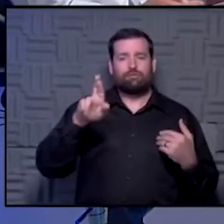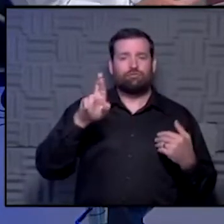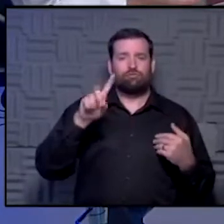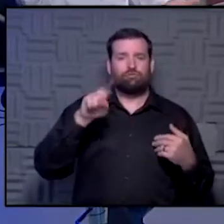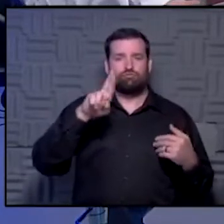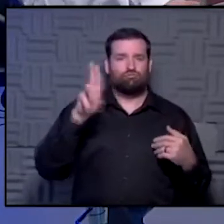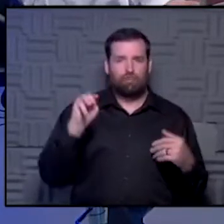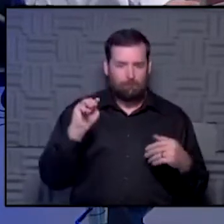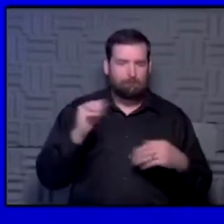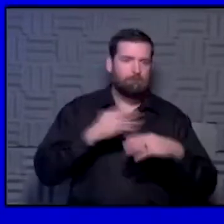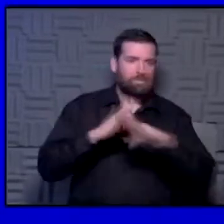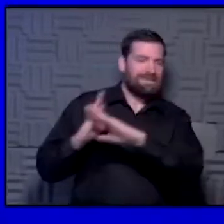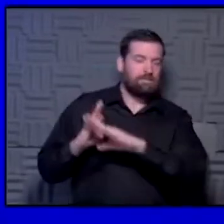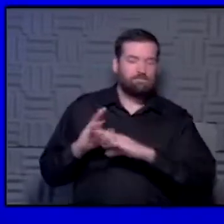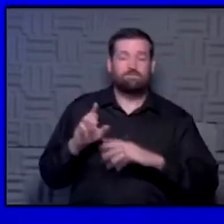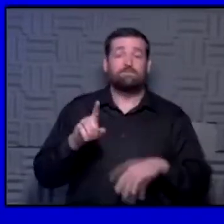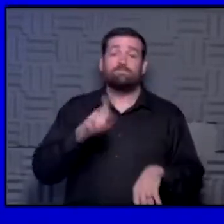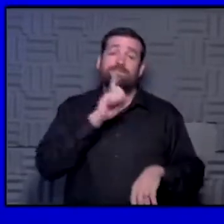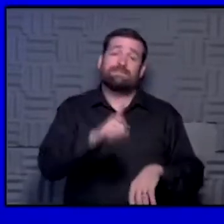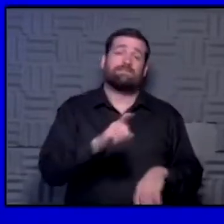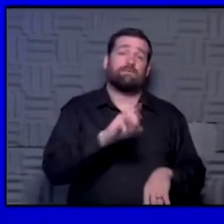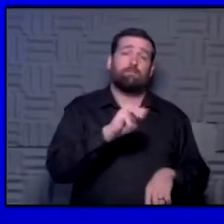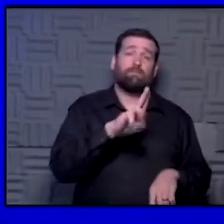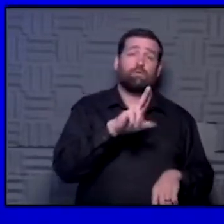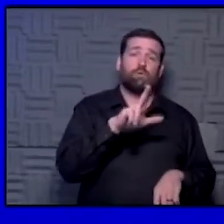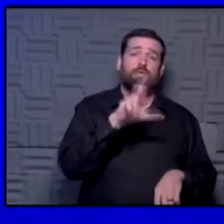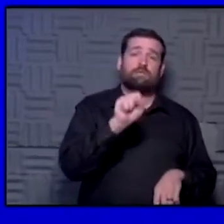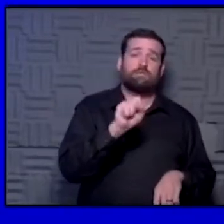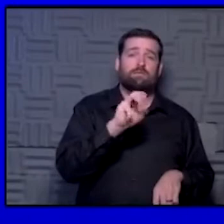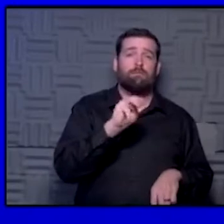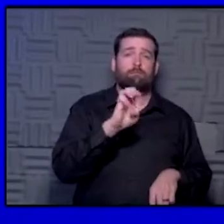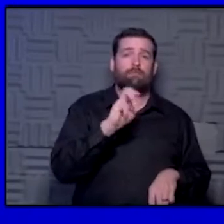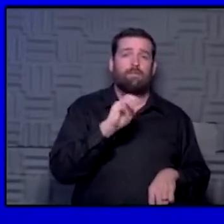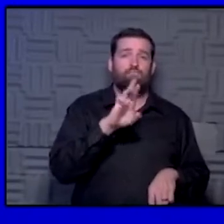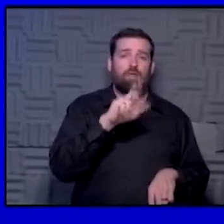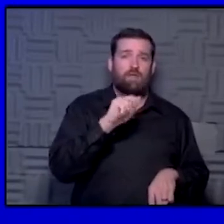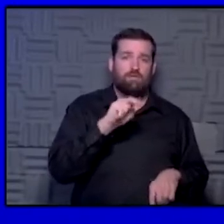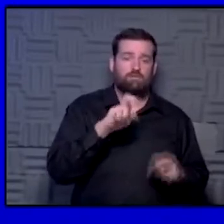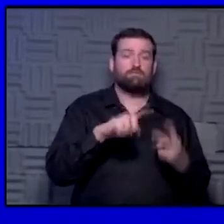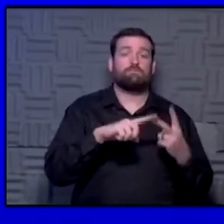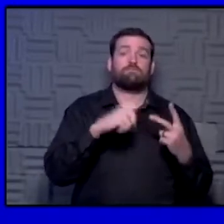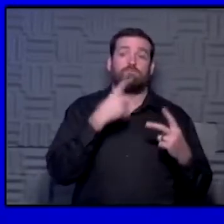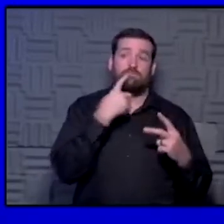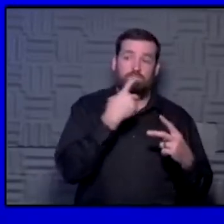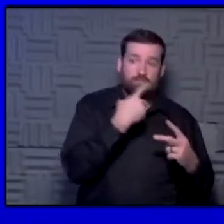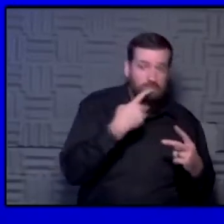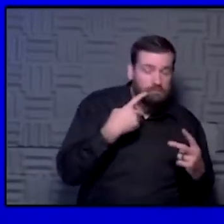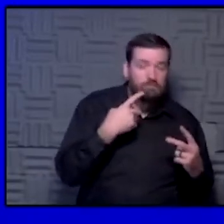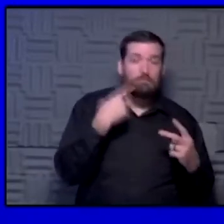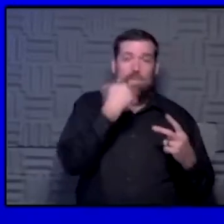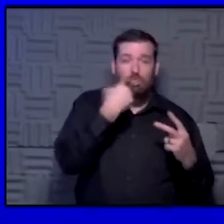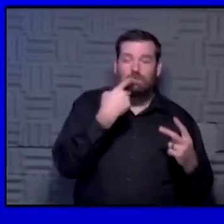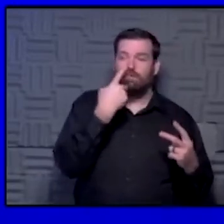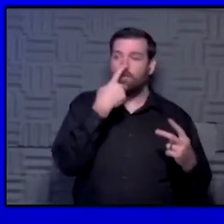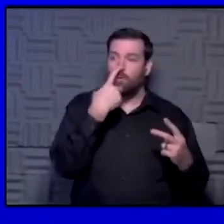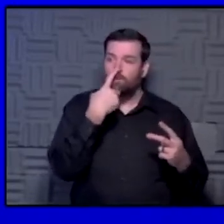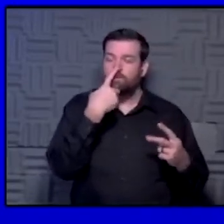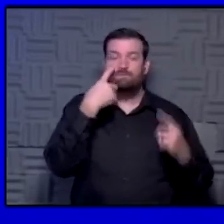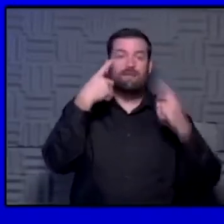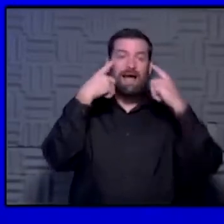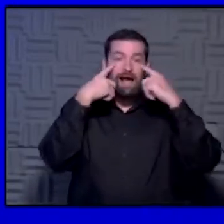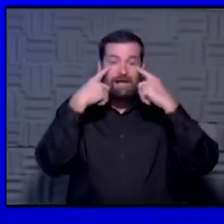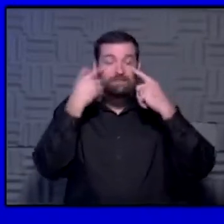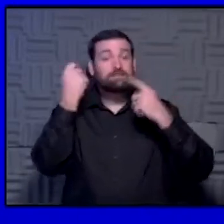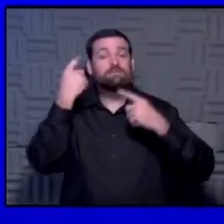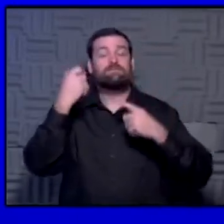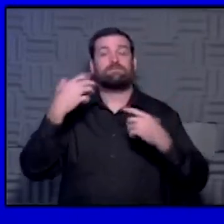mucous membranes of the mouth, the nose, and the eyes. And of course, we know the eyes because the lacrimal ducts do drain down into the sinuses,